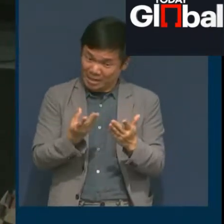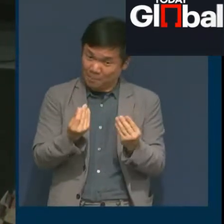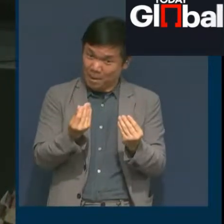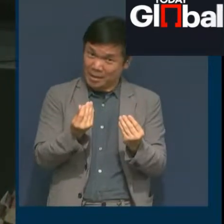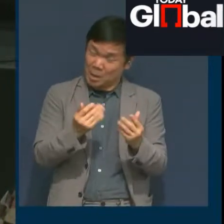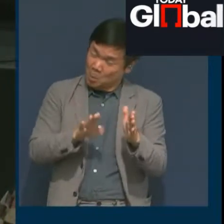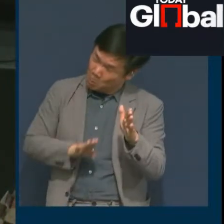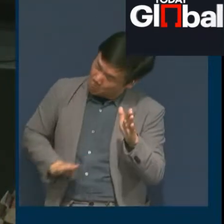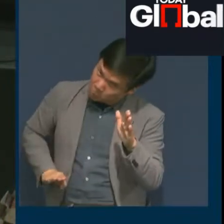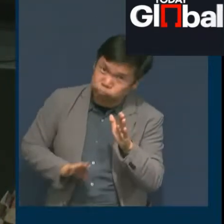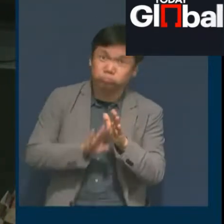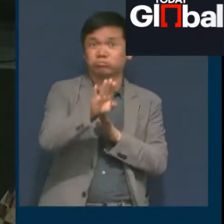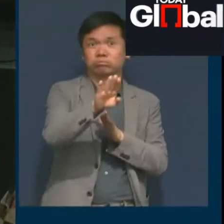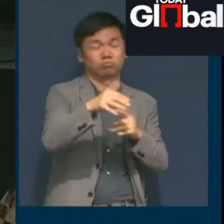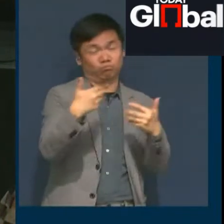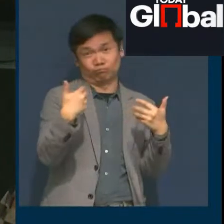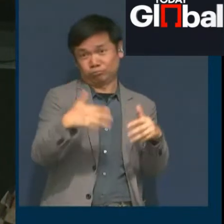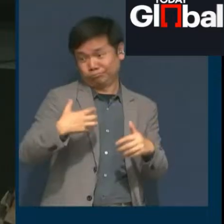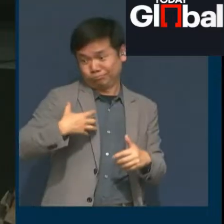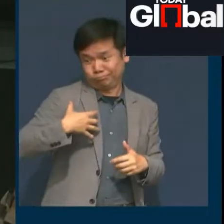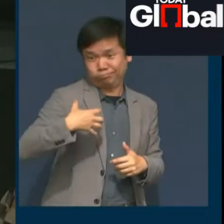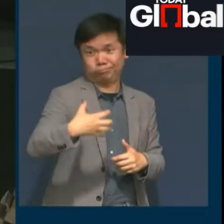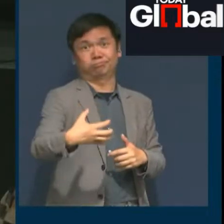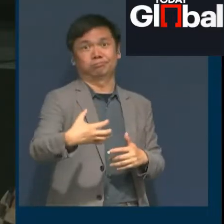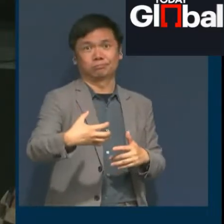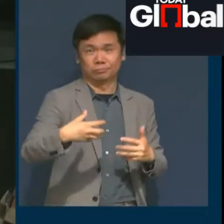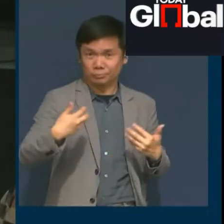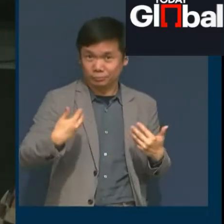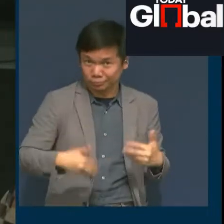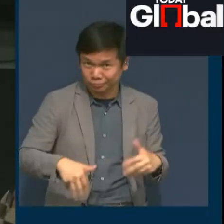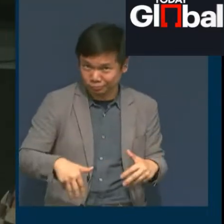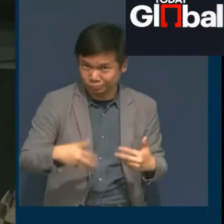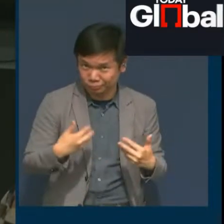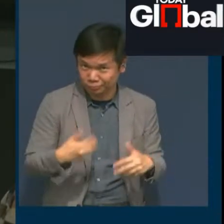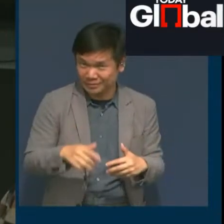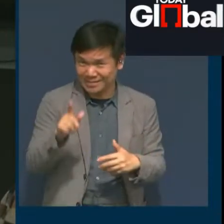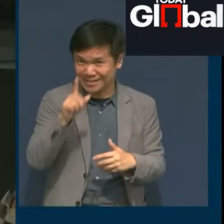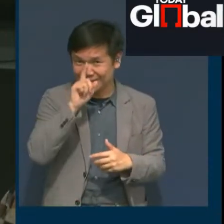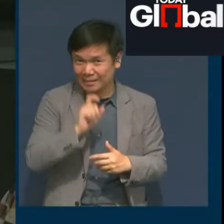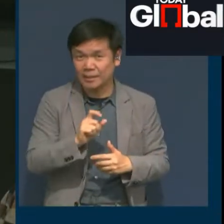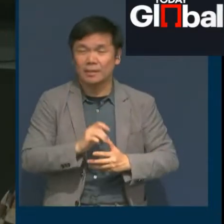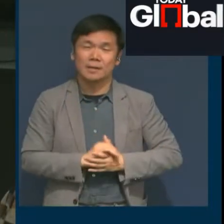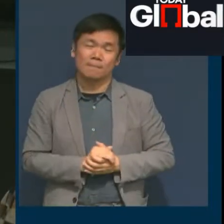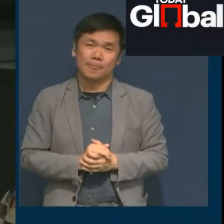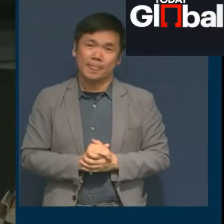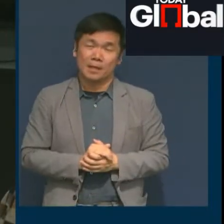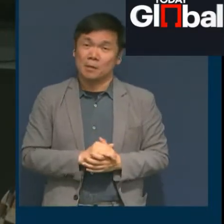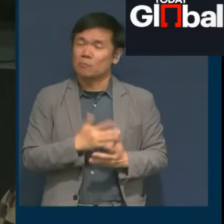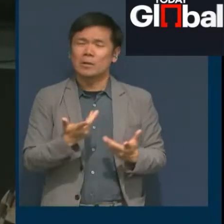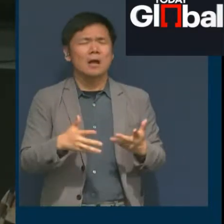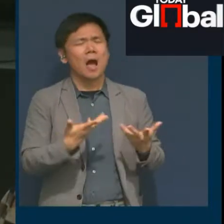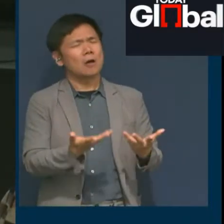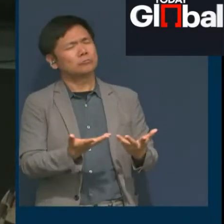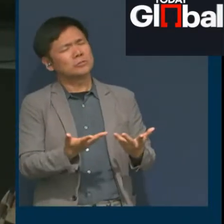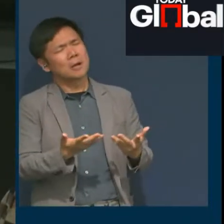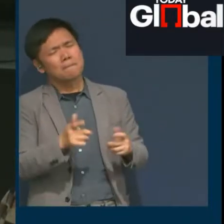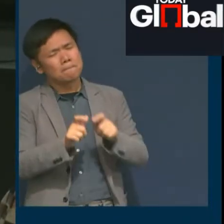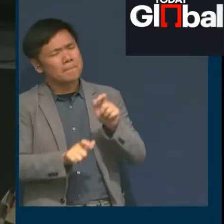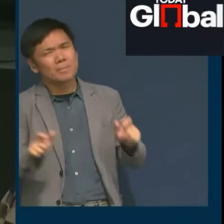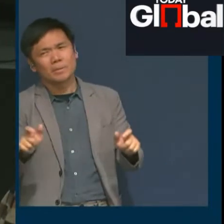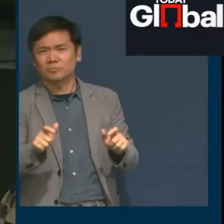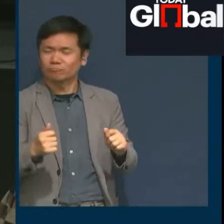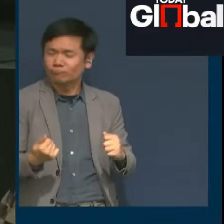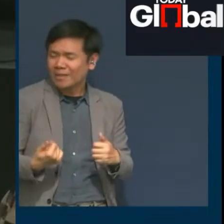2 decades that, of course, had an impact on the living conditions and social